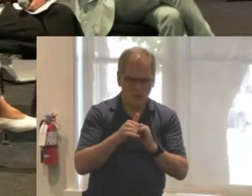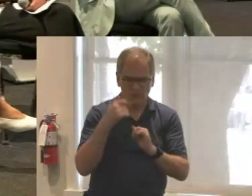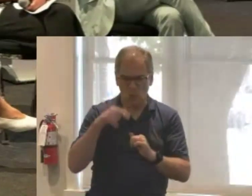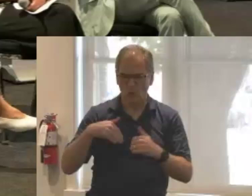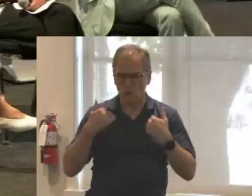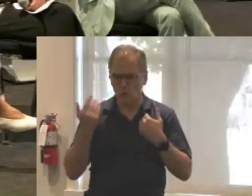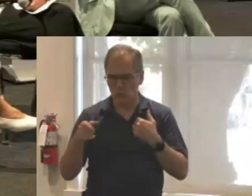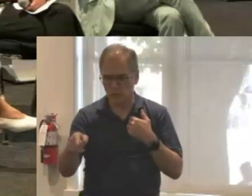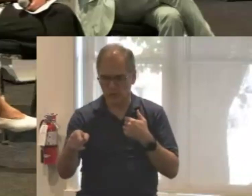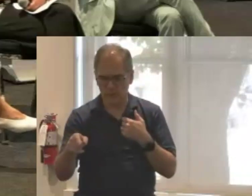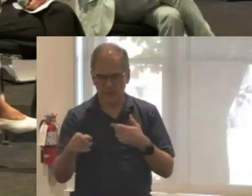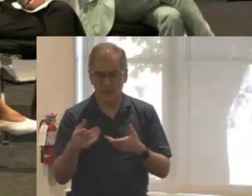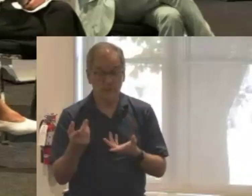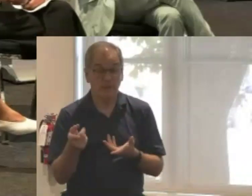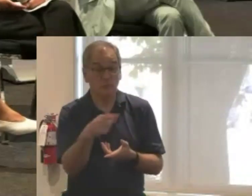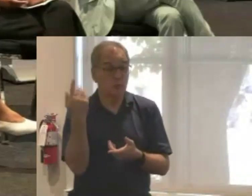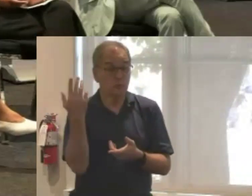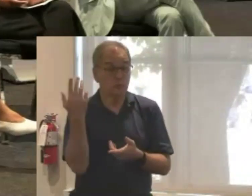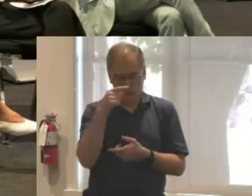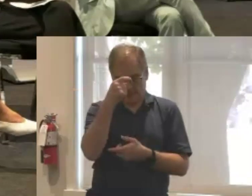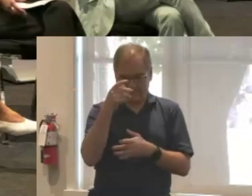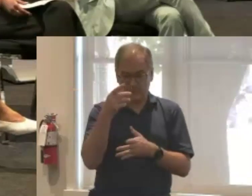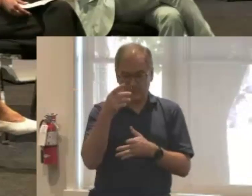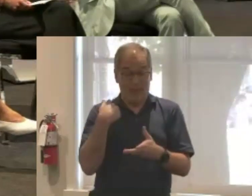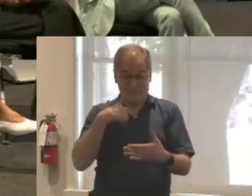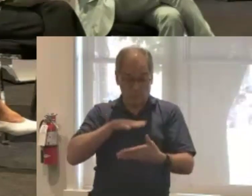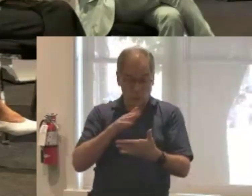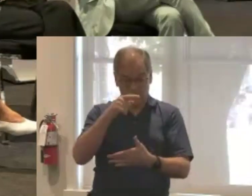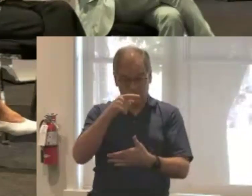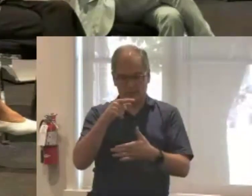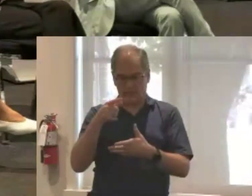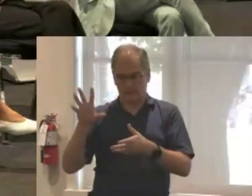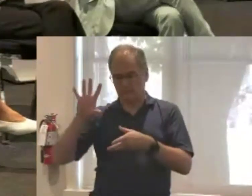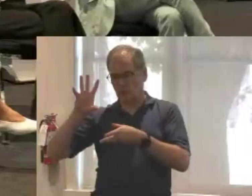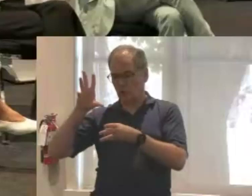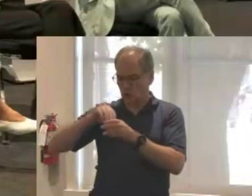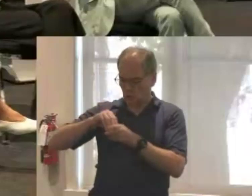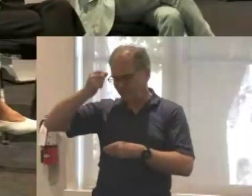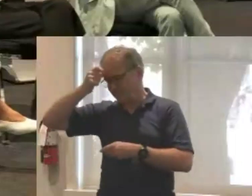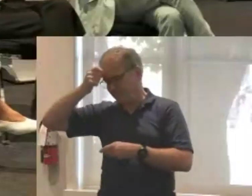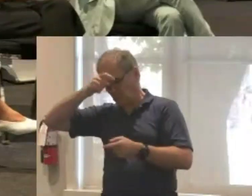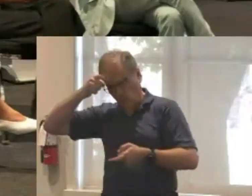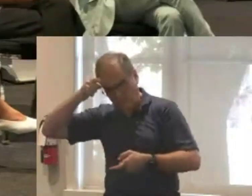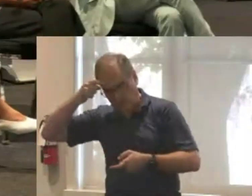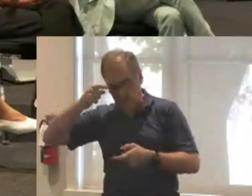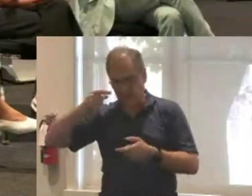tools, or practices have effectively addressed their needs and engagement in your programs?